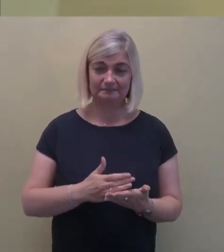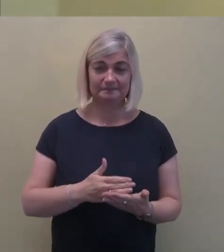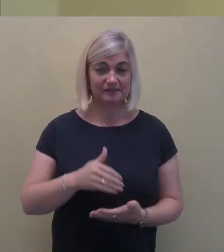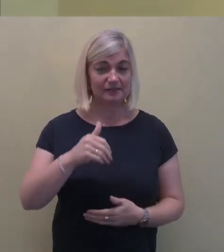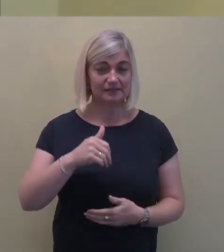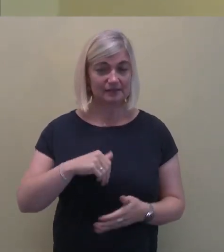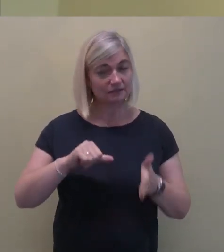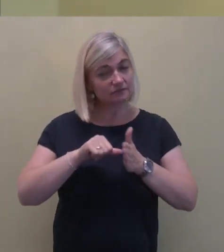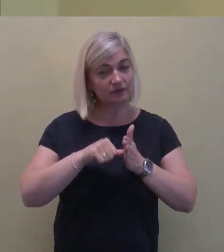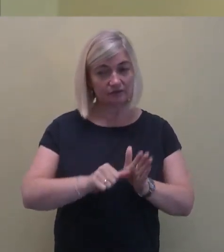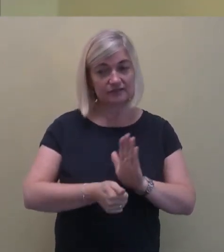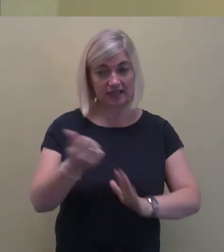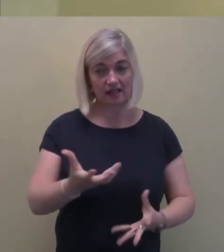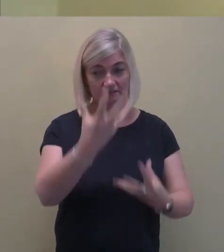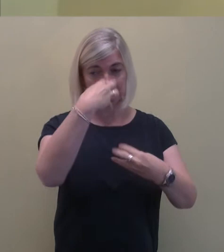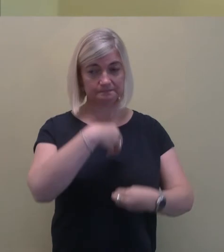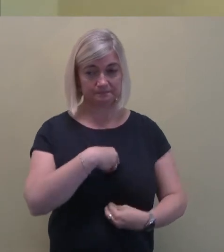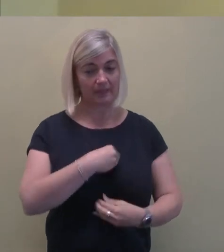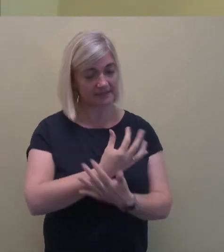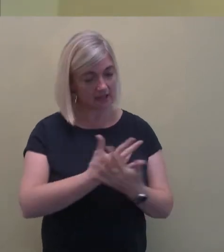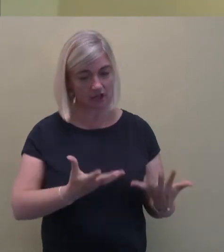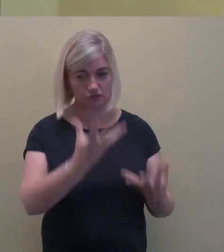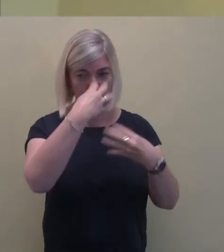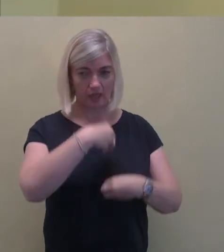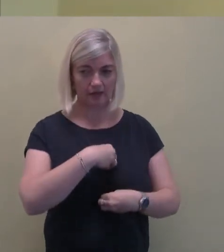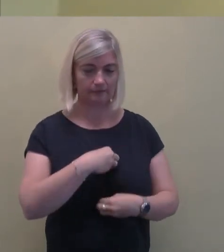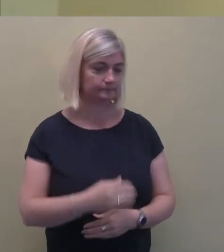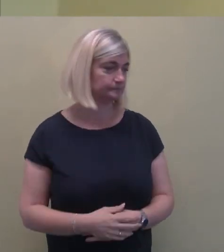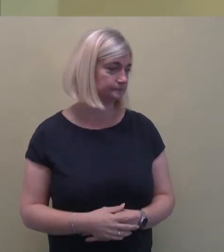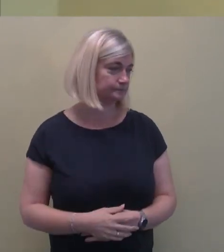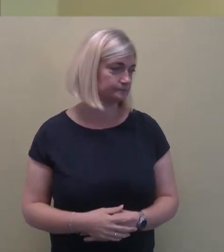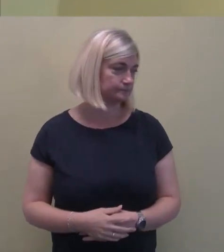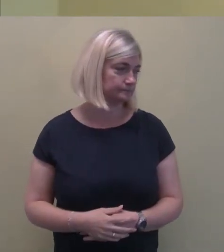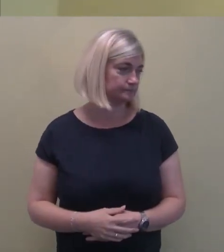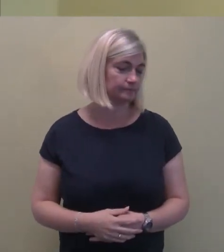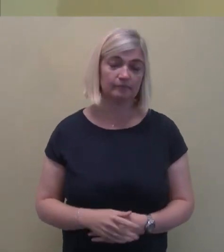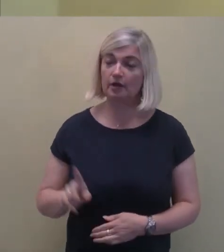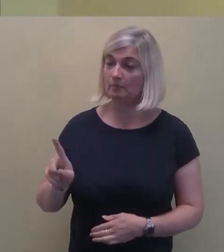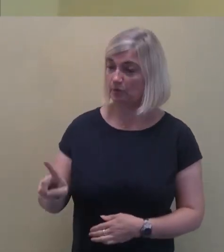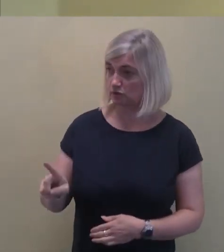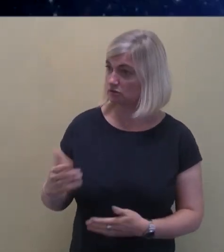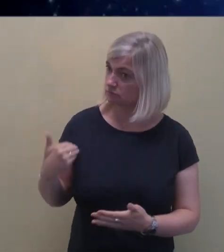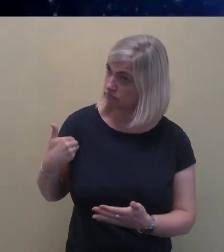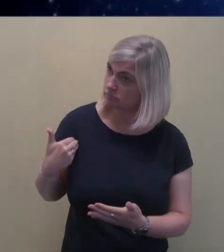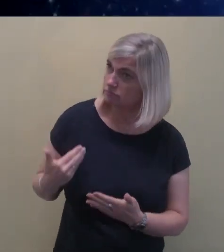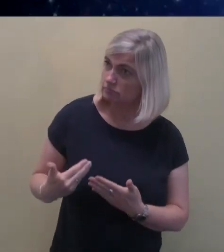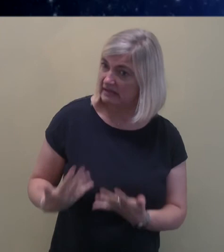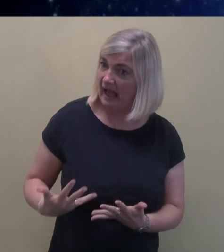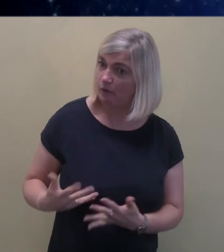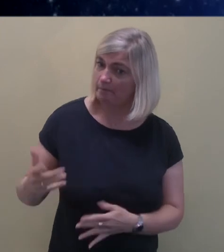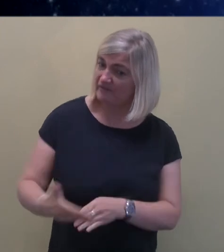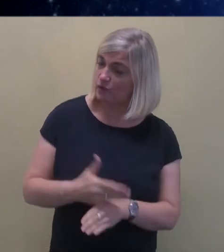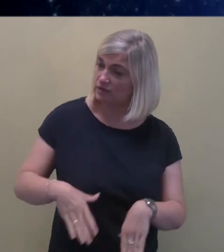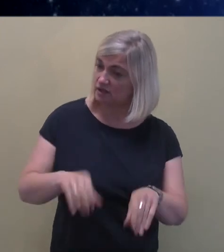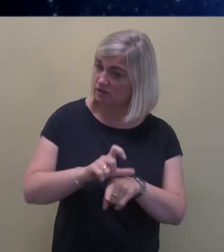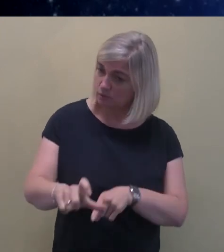everything. It's not just about jumping and creating the next game. It's a very tricky skill to learn, and there's a lot you need to learn to it. Yeah, but during this